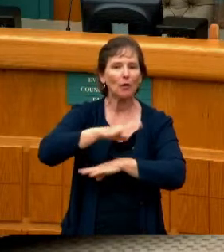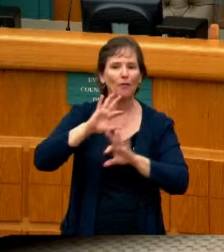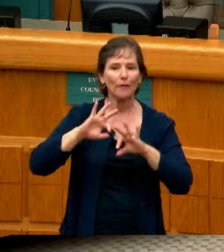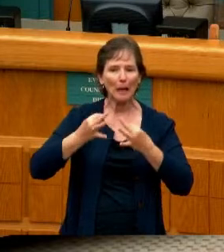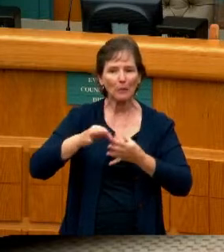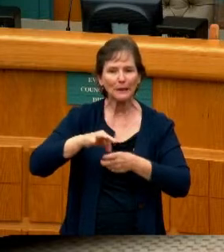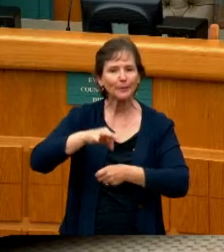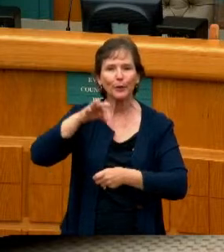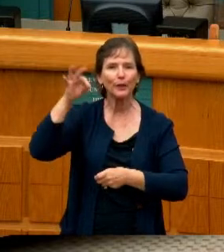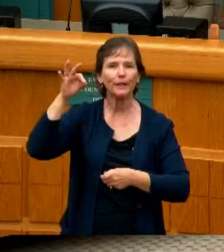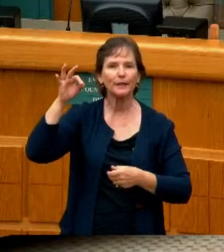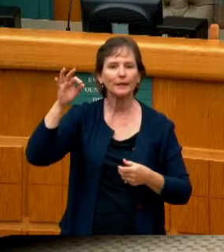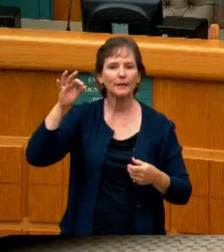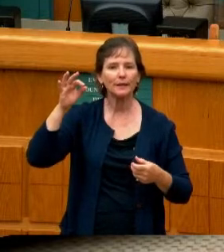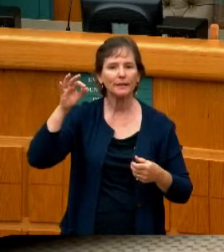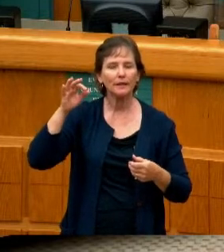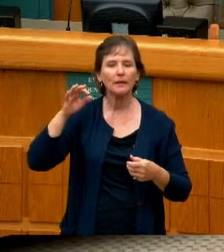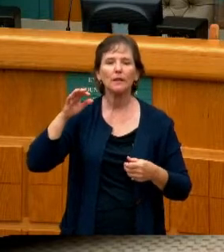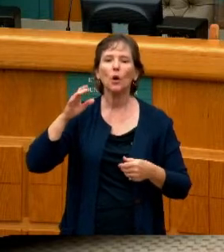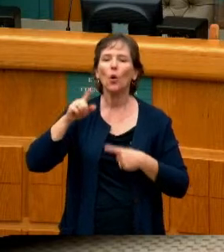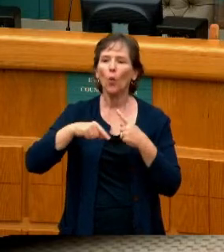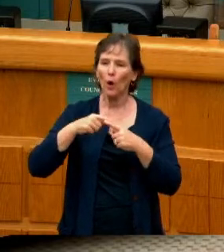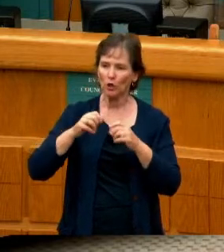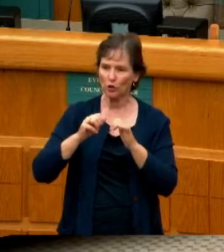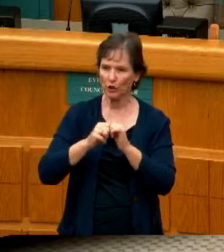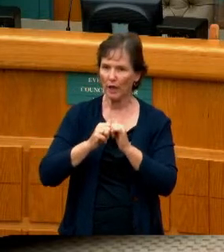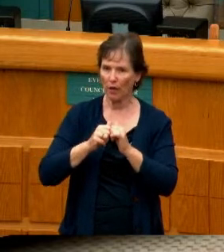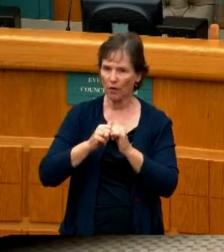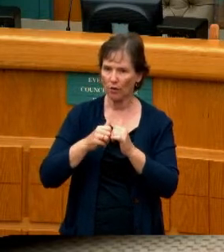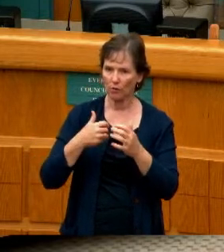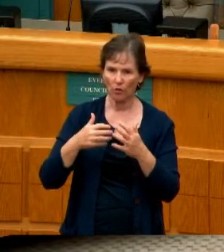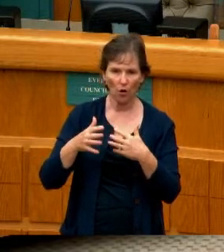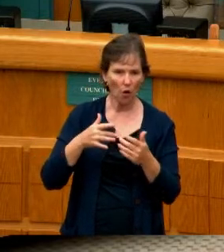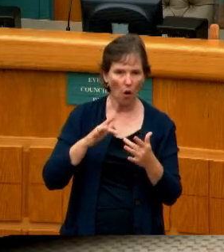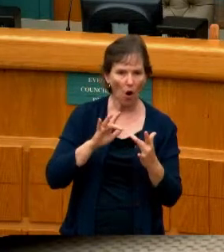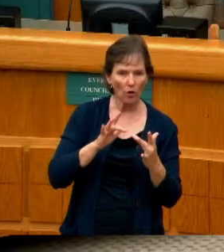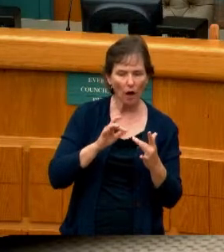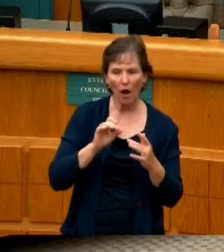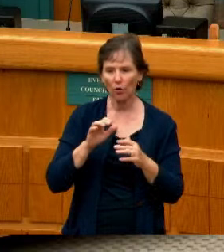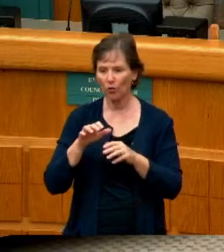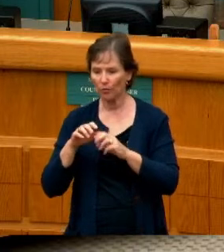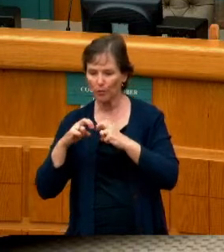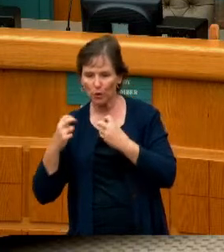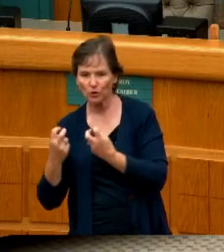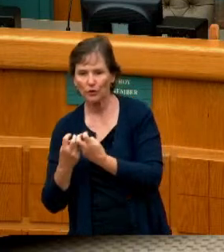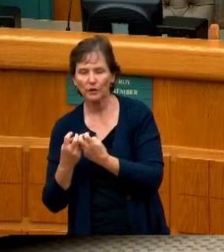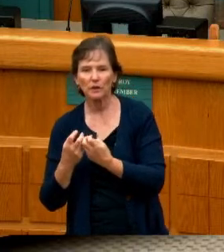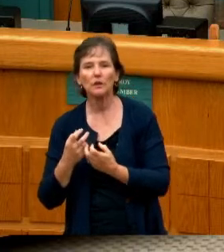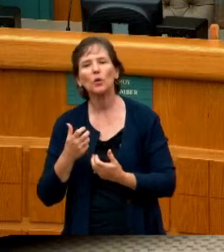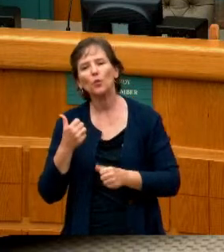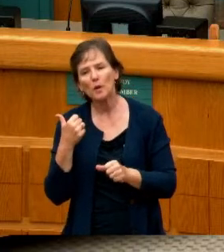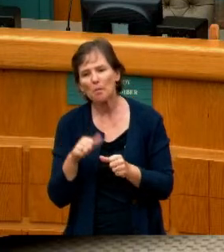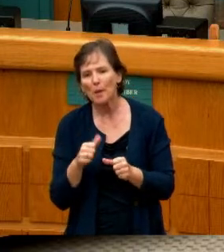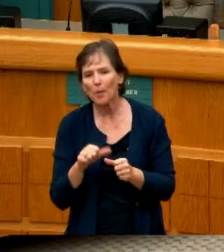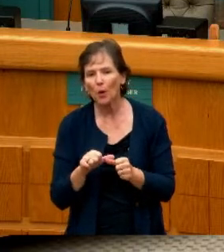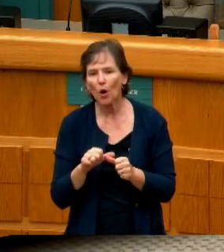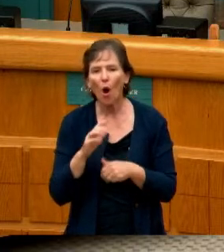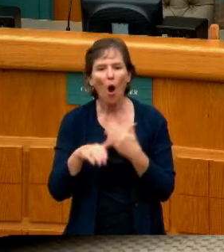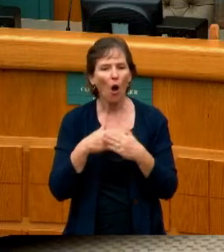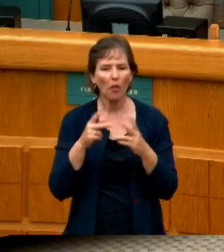family spirit. And when you do pause to give thanks, please remember all of those who make days like this